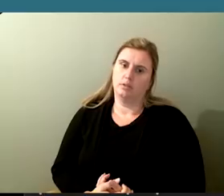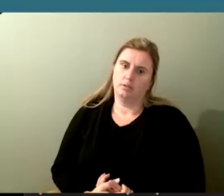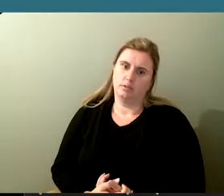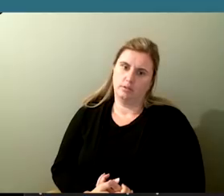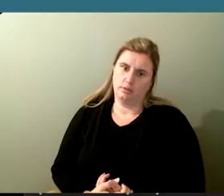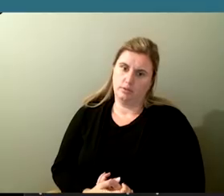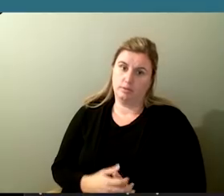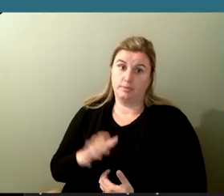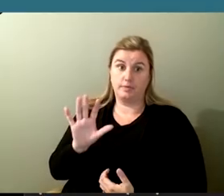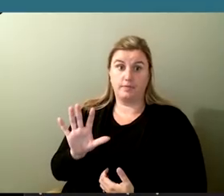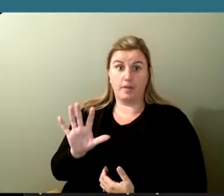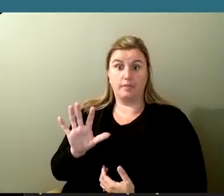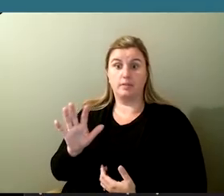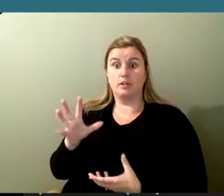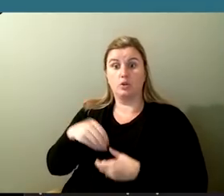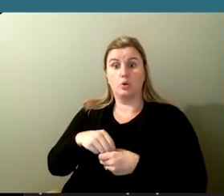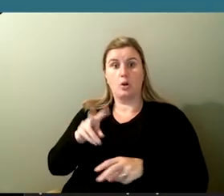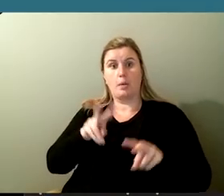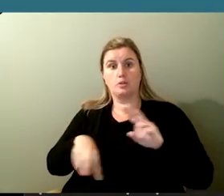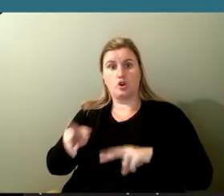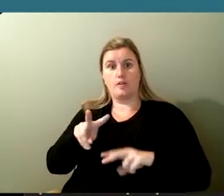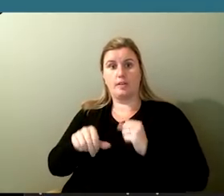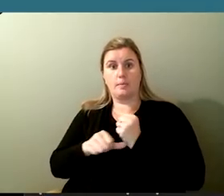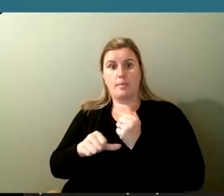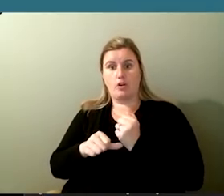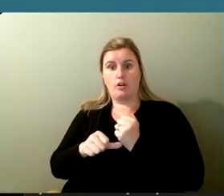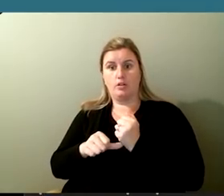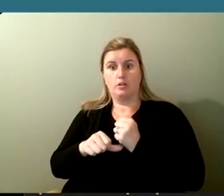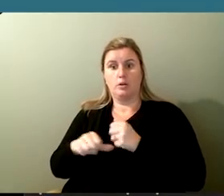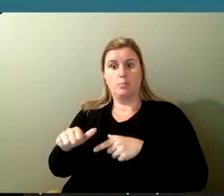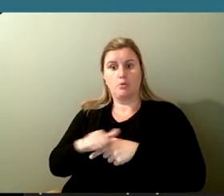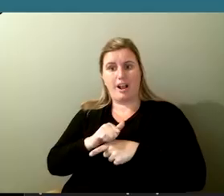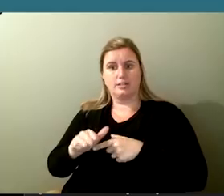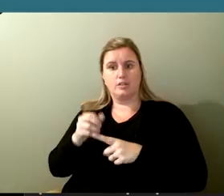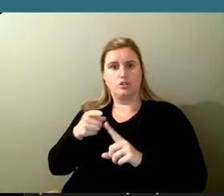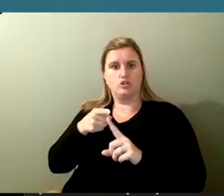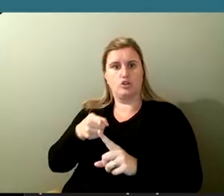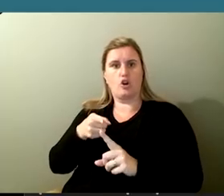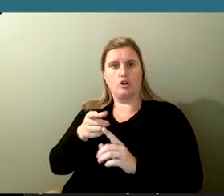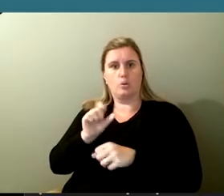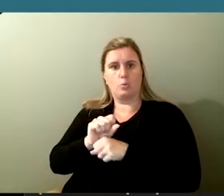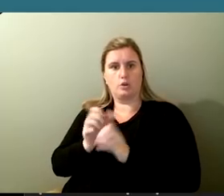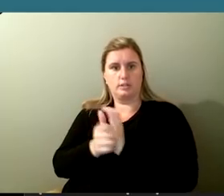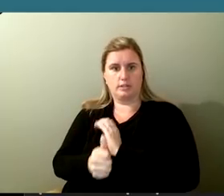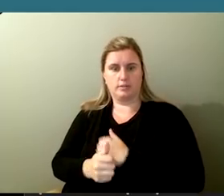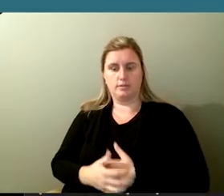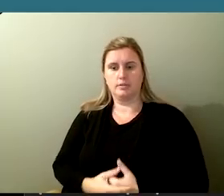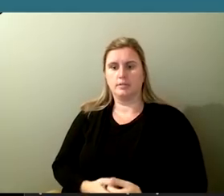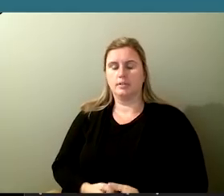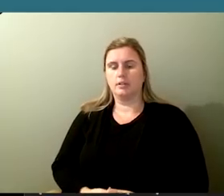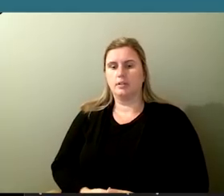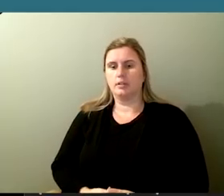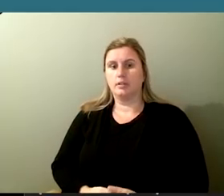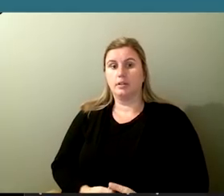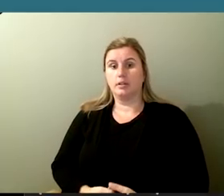Step number 5 would actually include observing the paraeducator practicing the targeted work skill. So